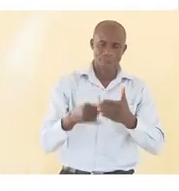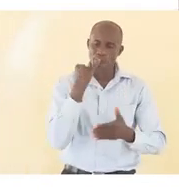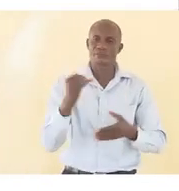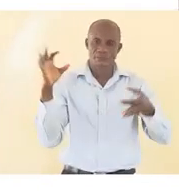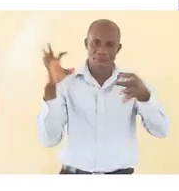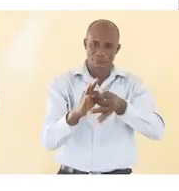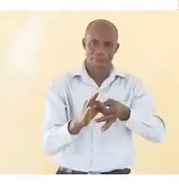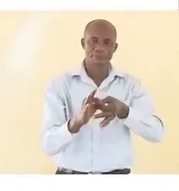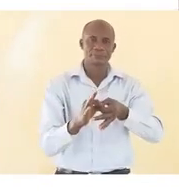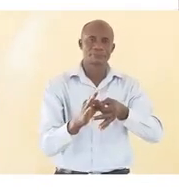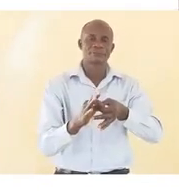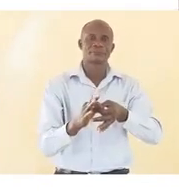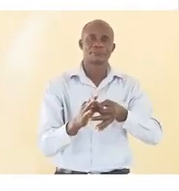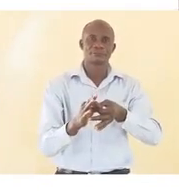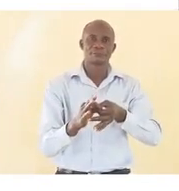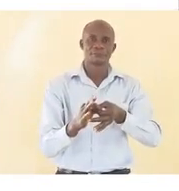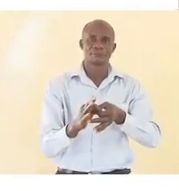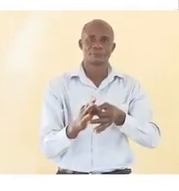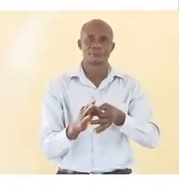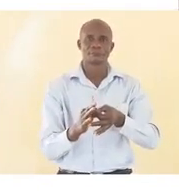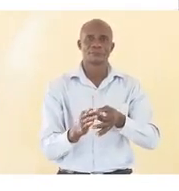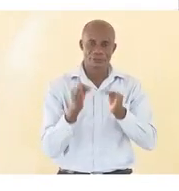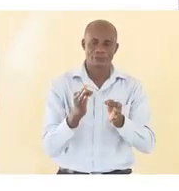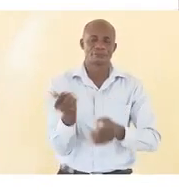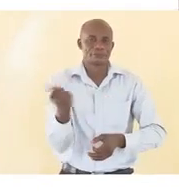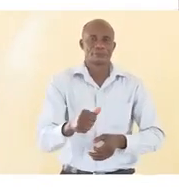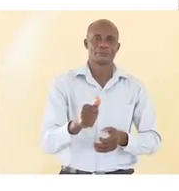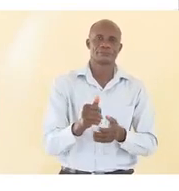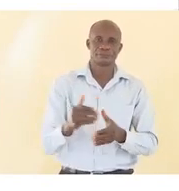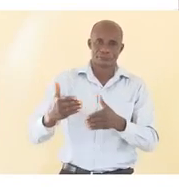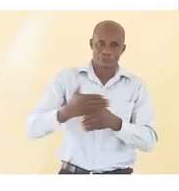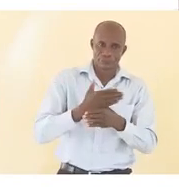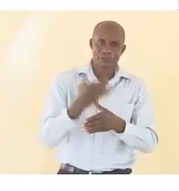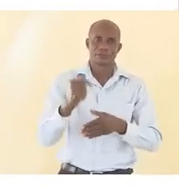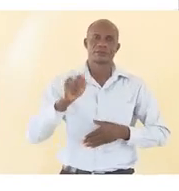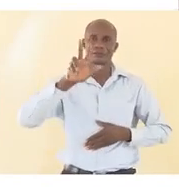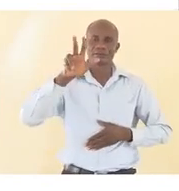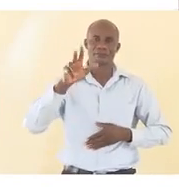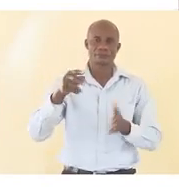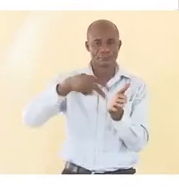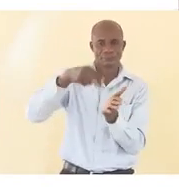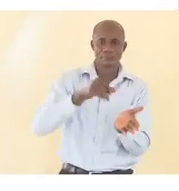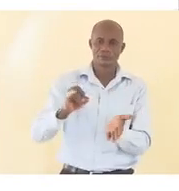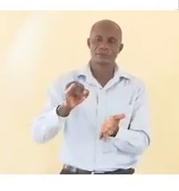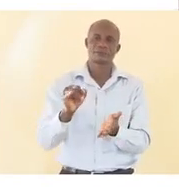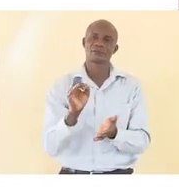What is the link you can make, if any, between the three readings of